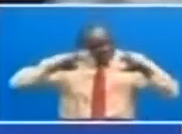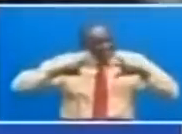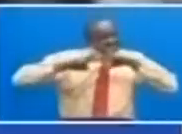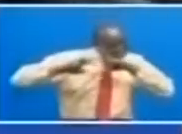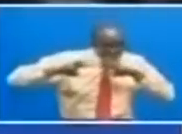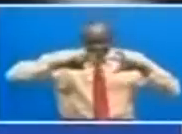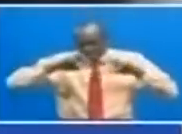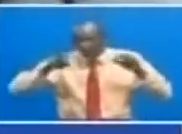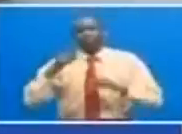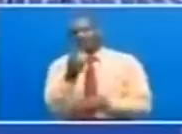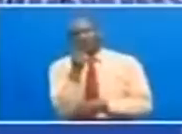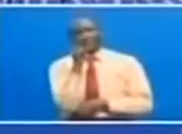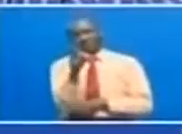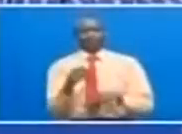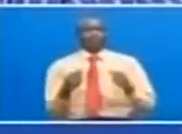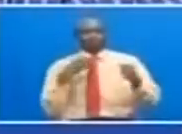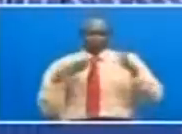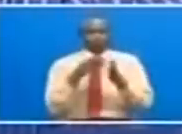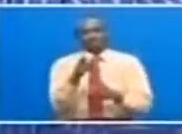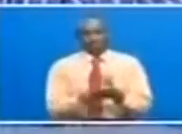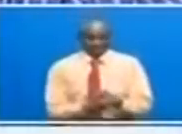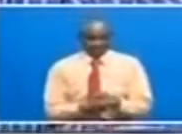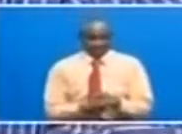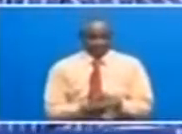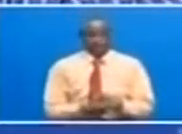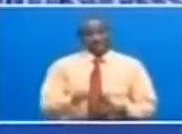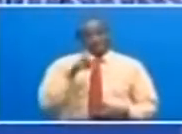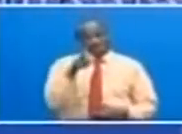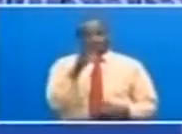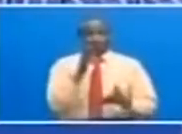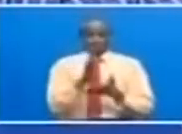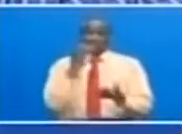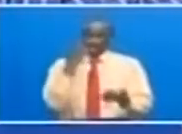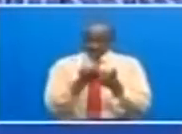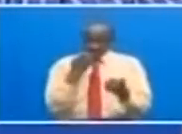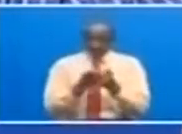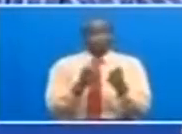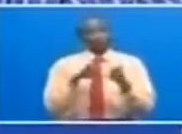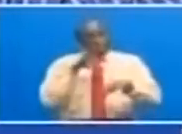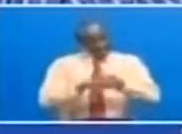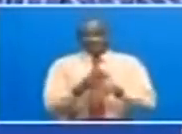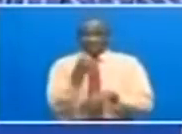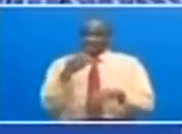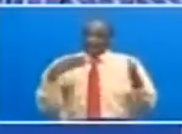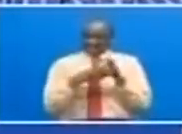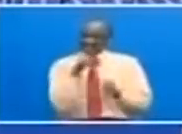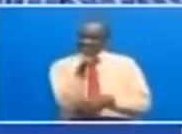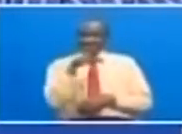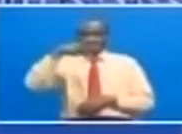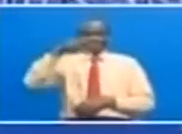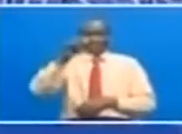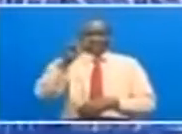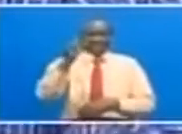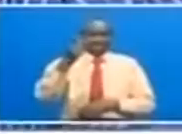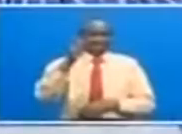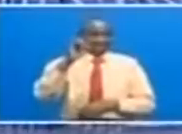finding a vaccine for the disease. Very difficult to develop a vaccine against a parasite,